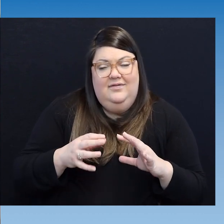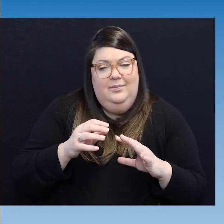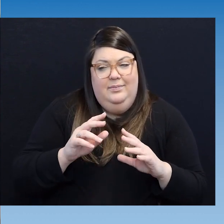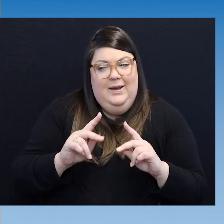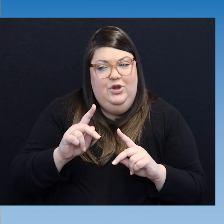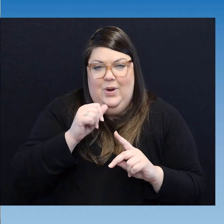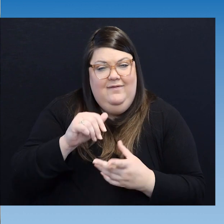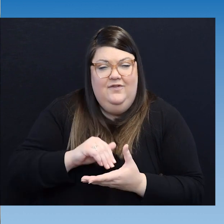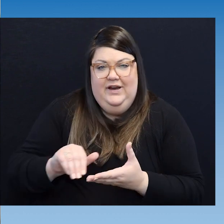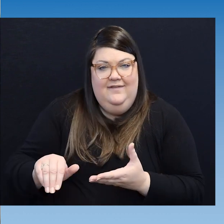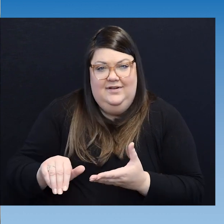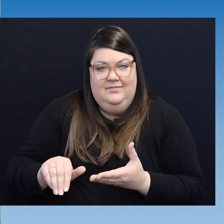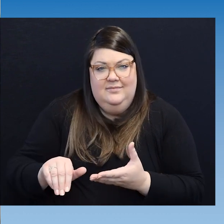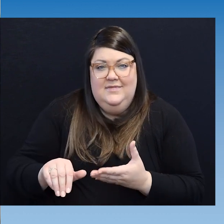so